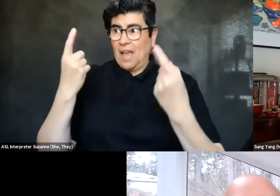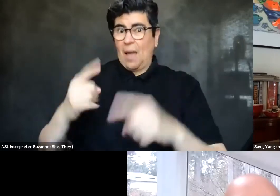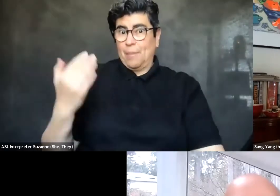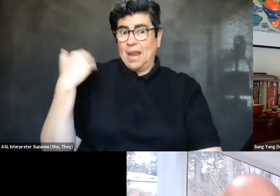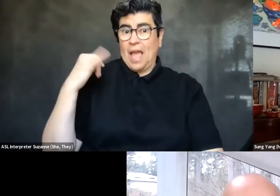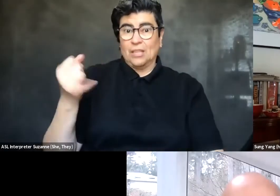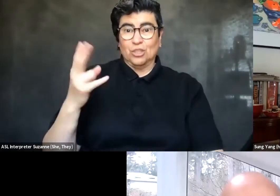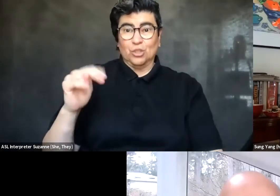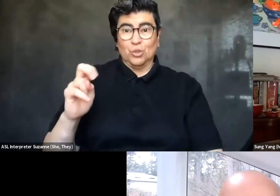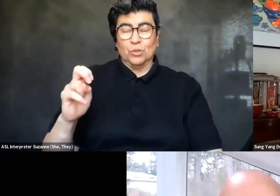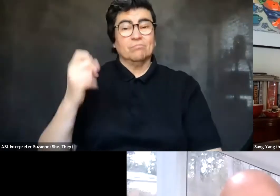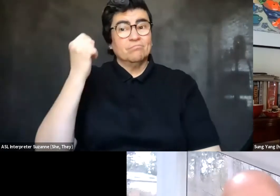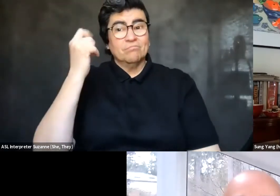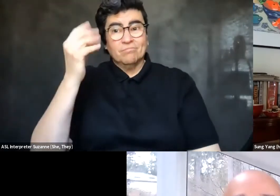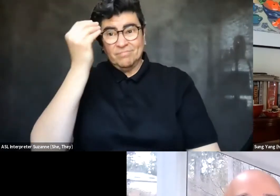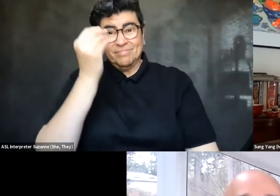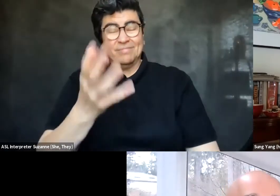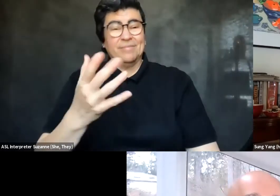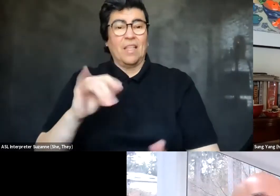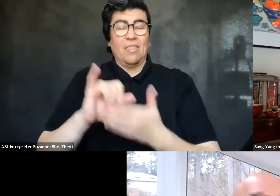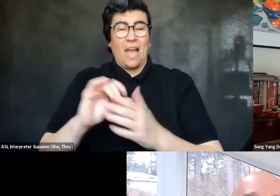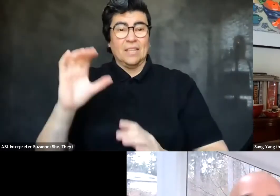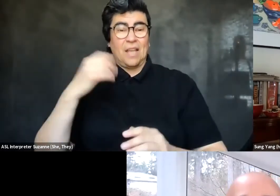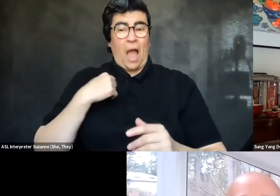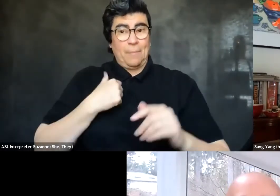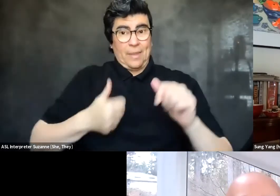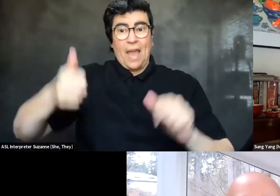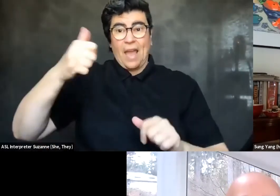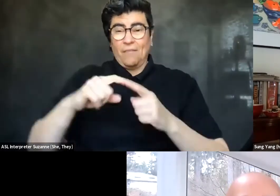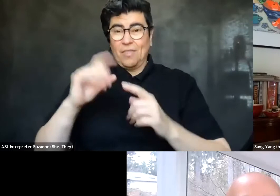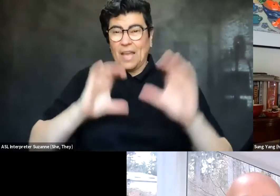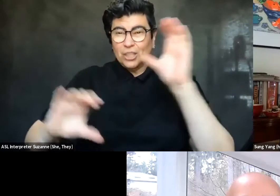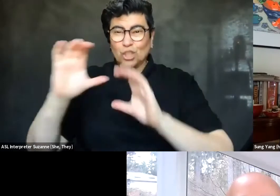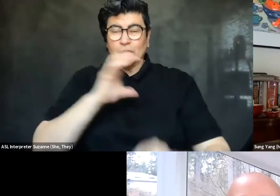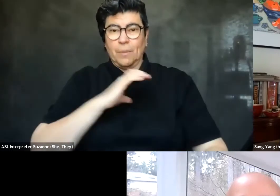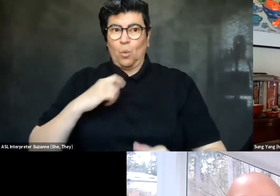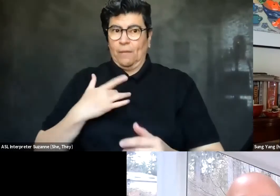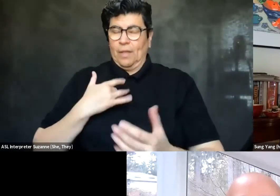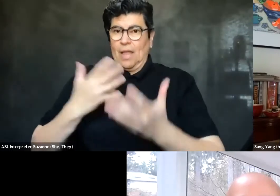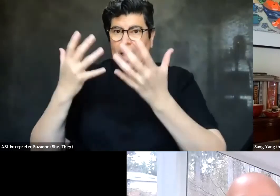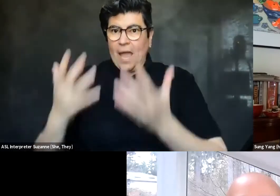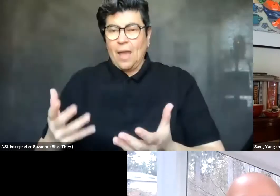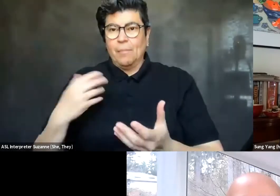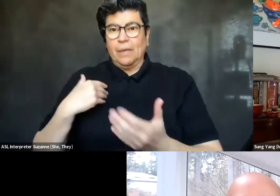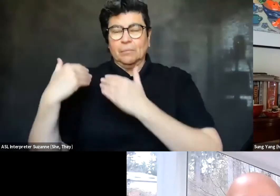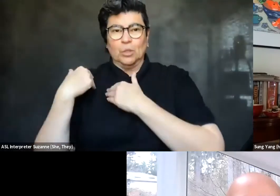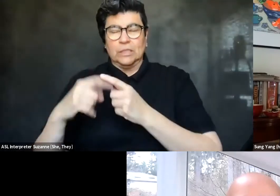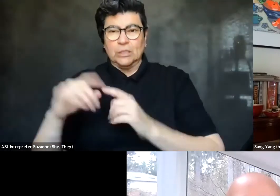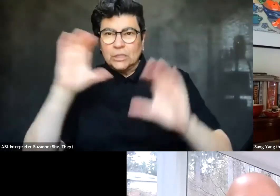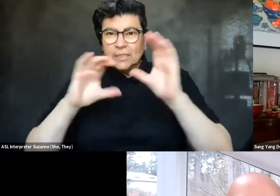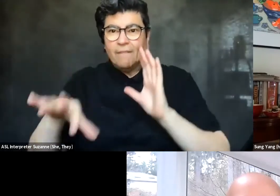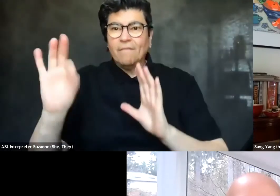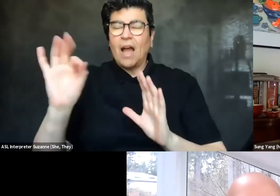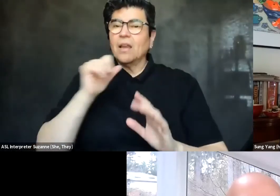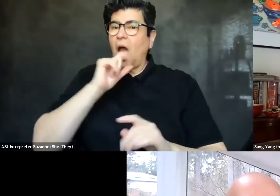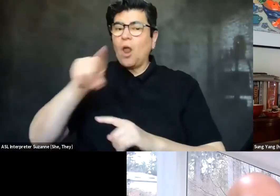blunt, as board chair and head of the search committee, we felt a heavy burden and an obligation to find not only a